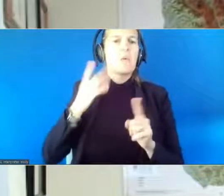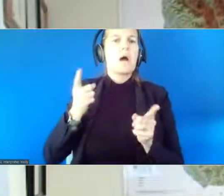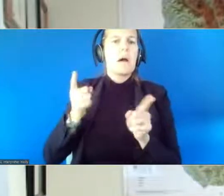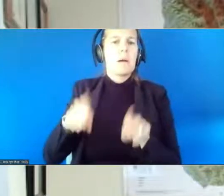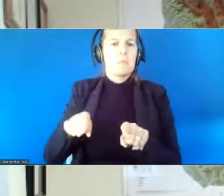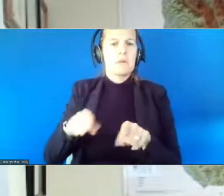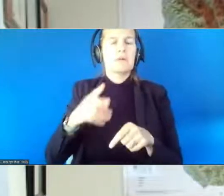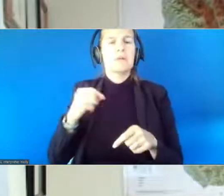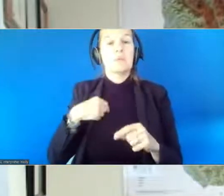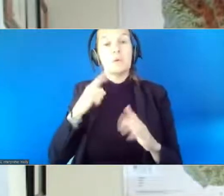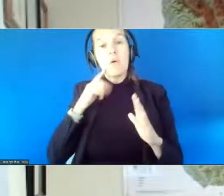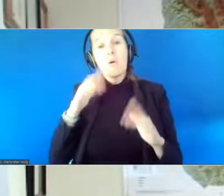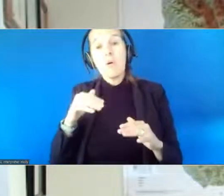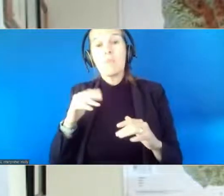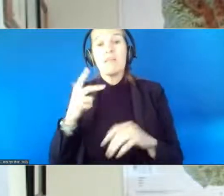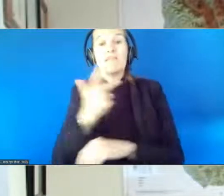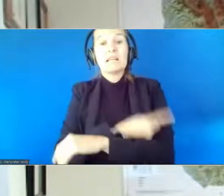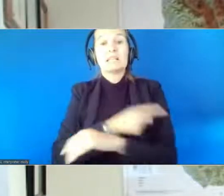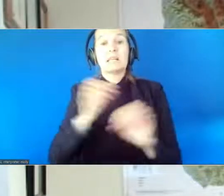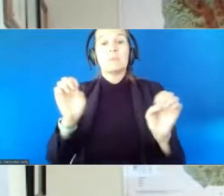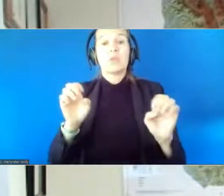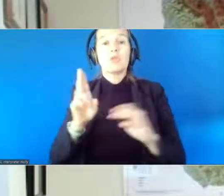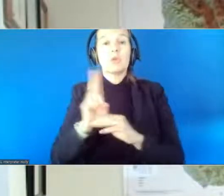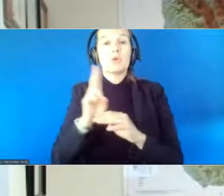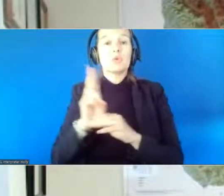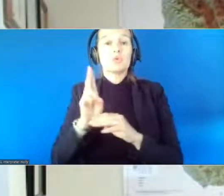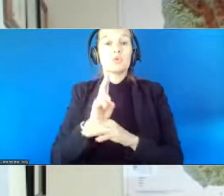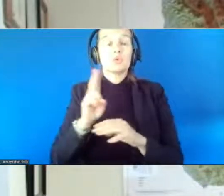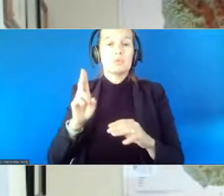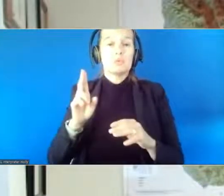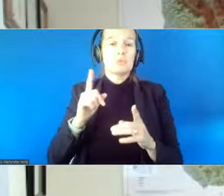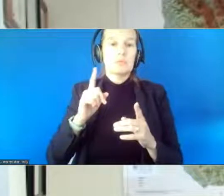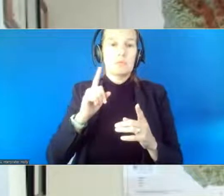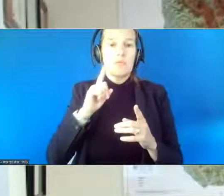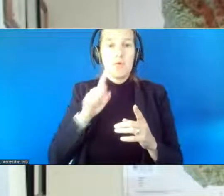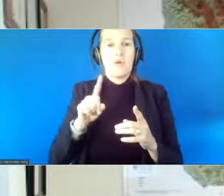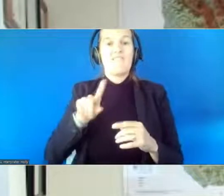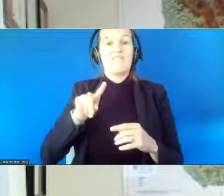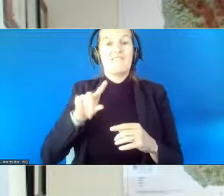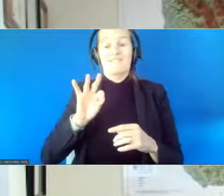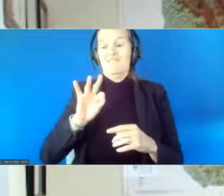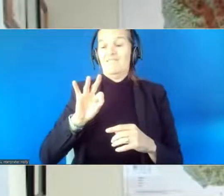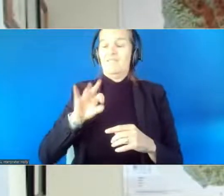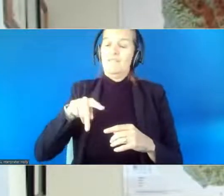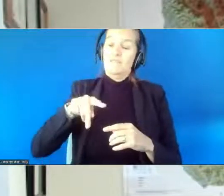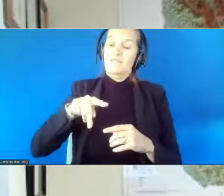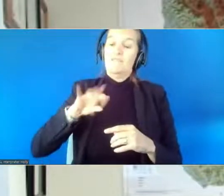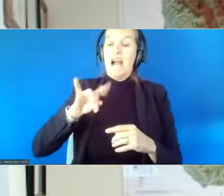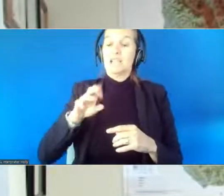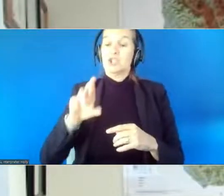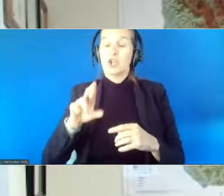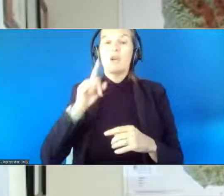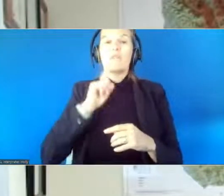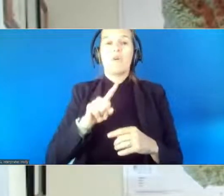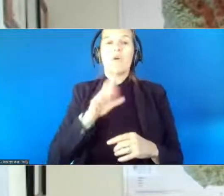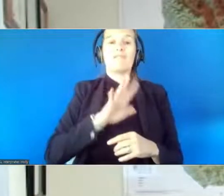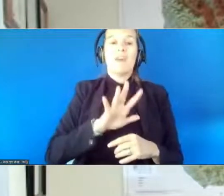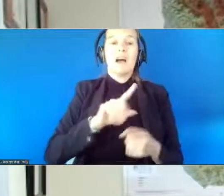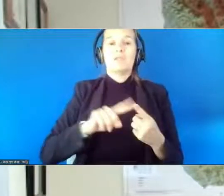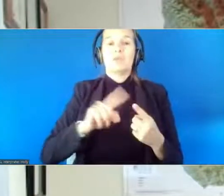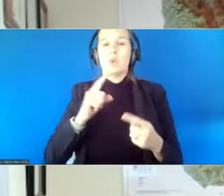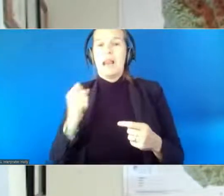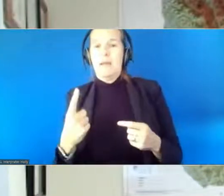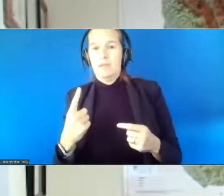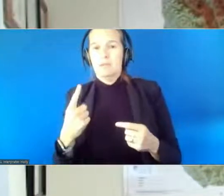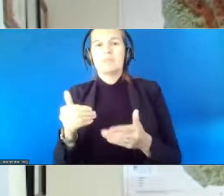for a vaccine emergency use authorization for Pfizer for the 5 to 11-year-old children by November. So again, please